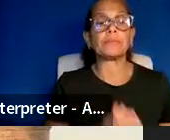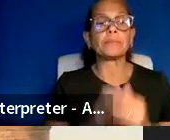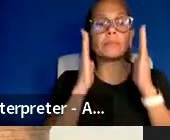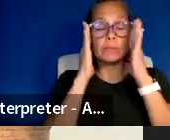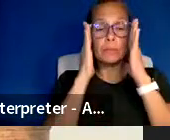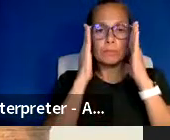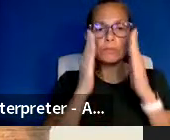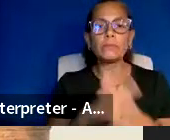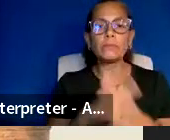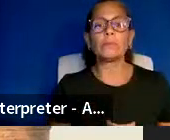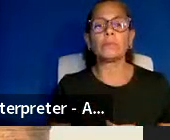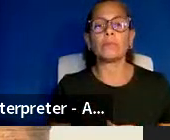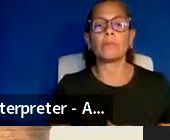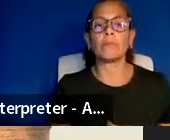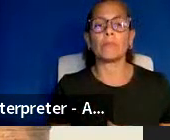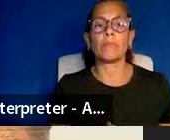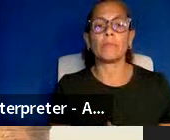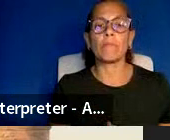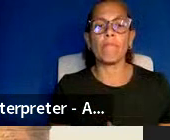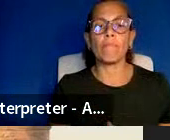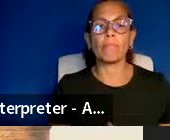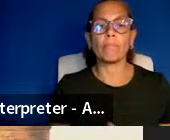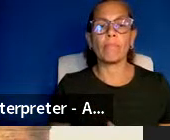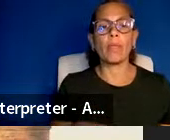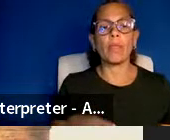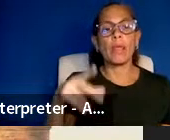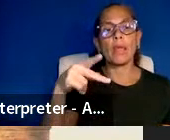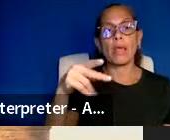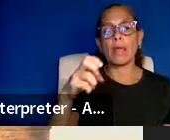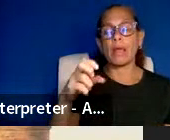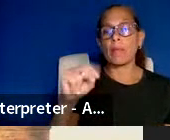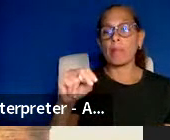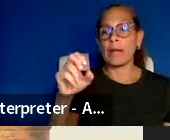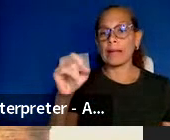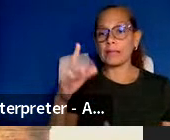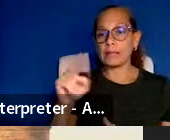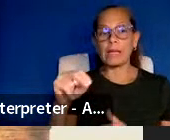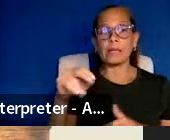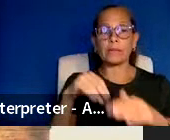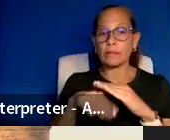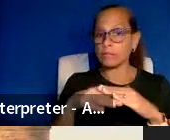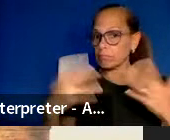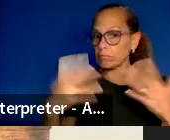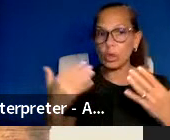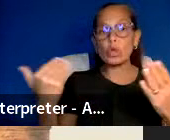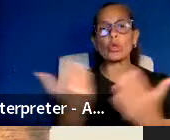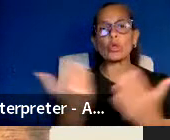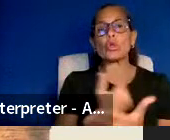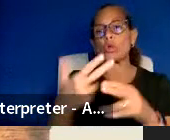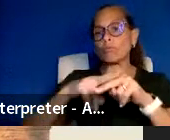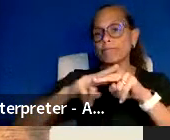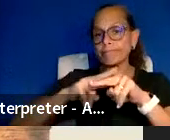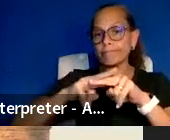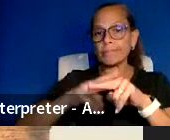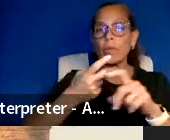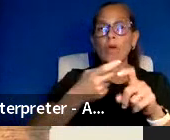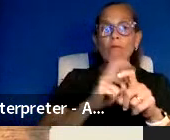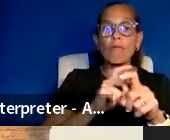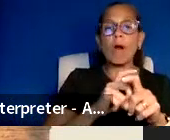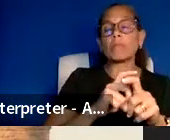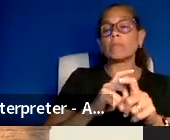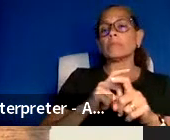So for those of you who may not be familiar, the Penn Station Access Project will provide new Metro North rail service to and from Penn